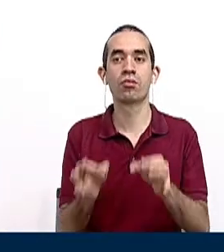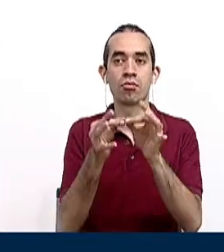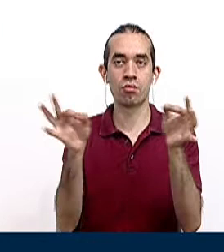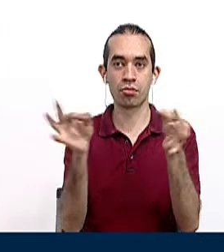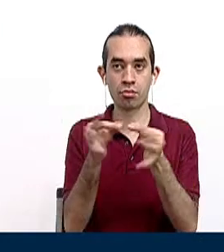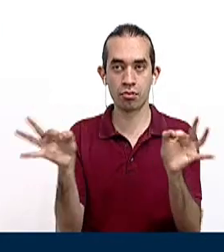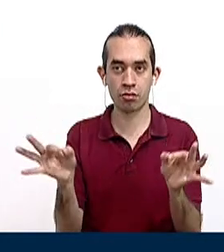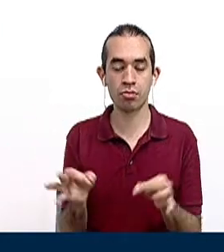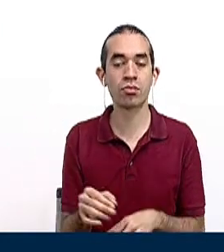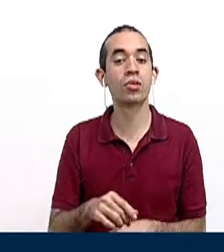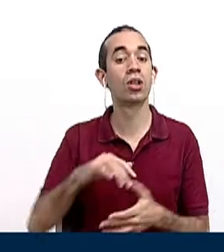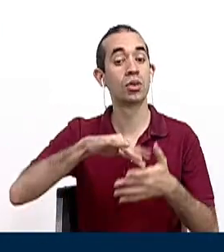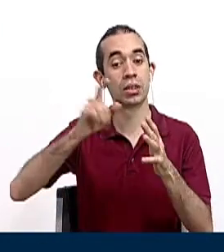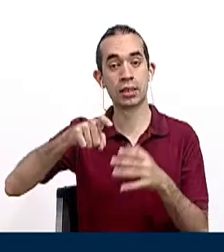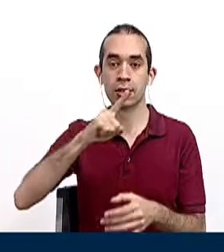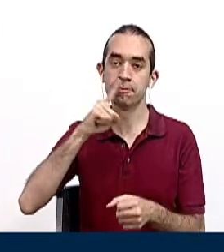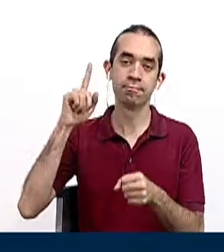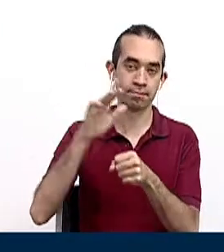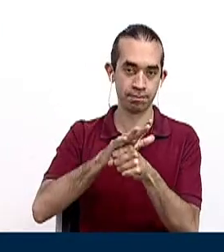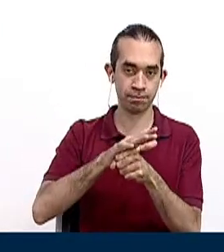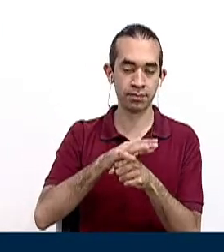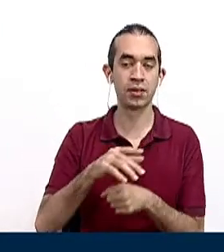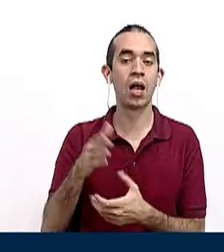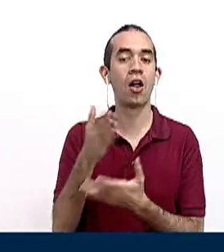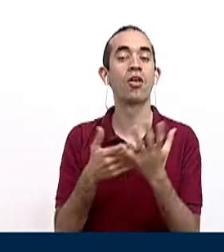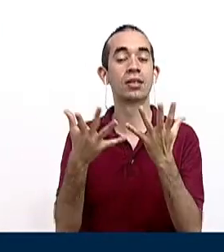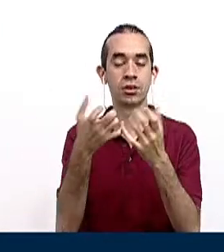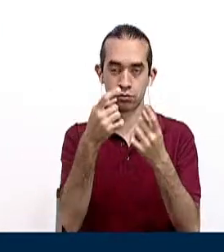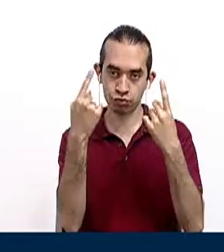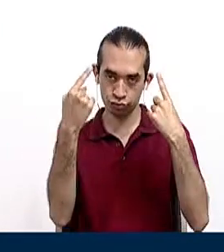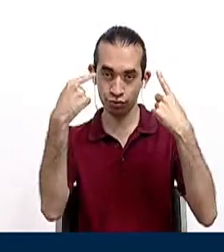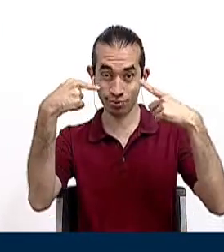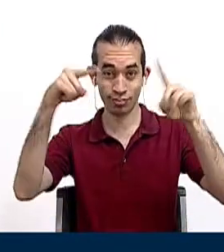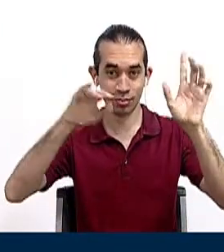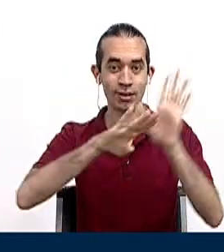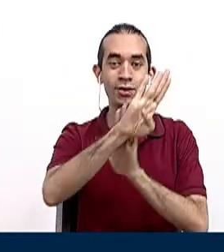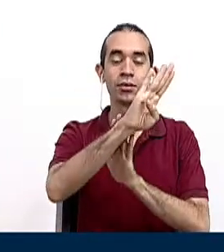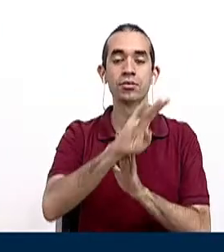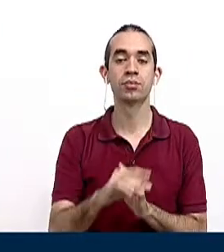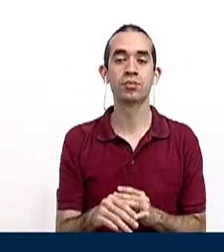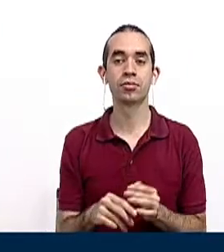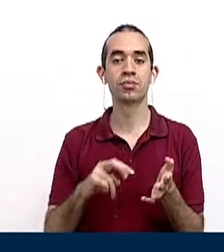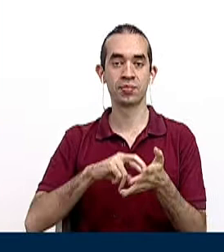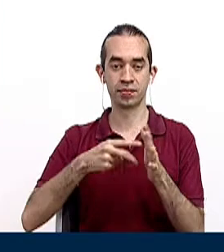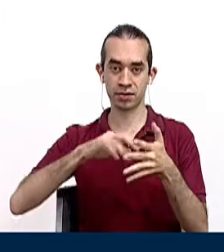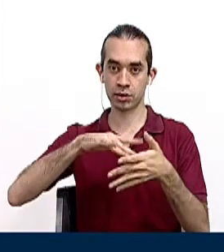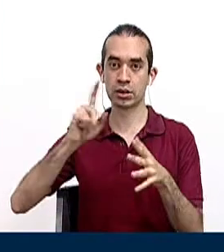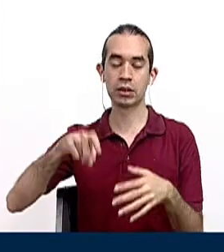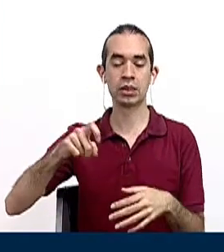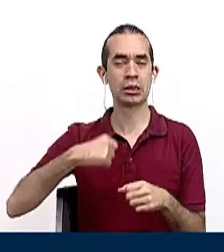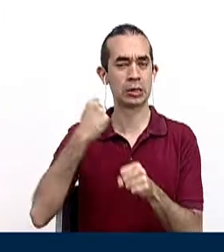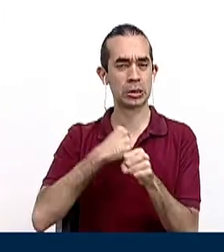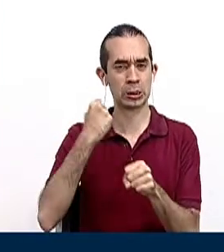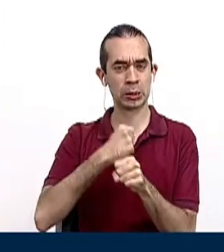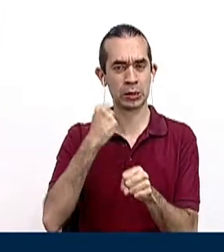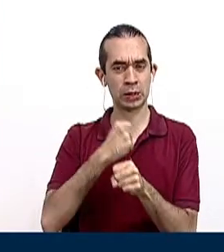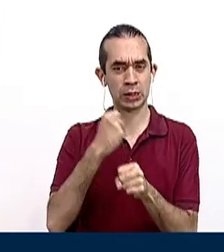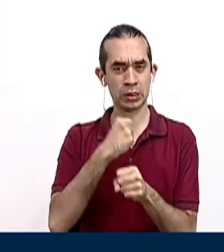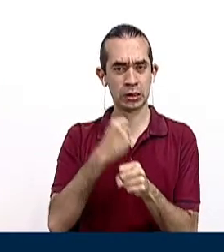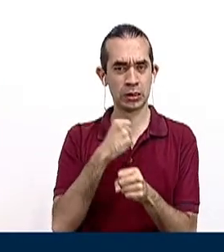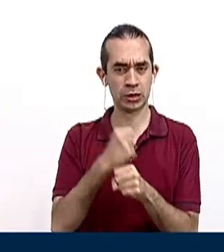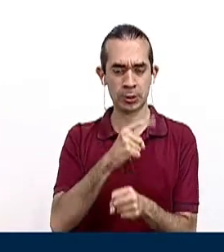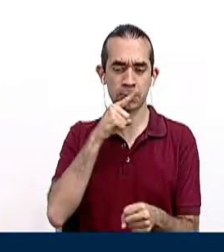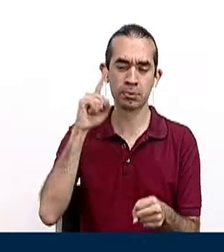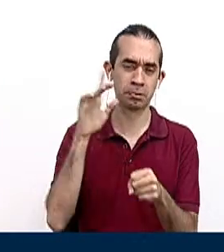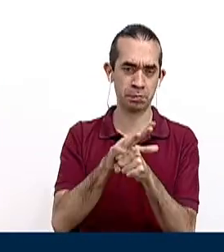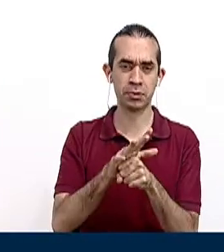sentence. Students need to commit if they want to be successful. So that means students need to work hard and really